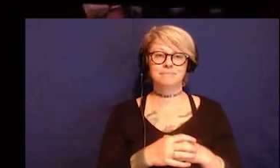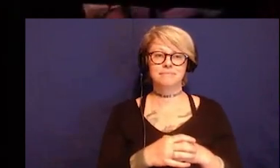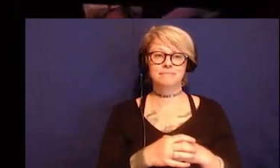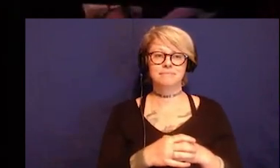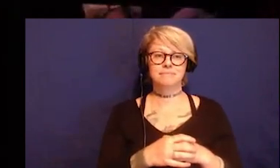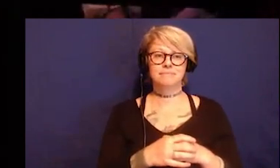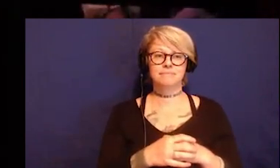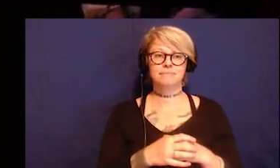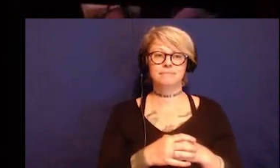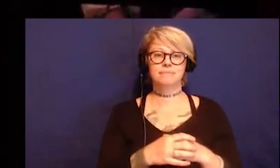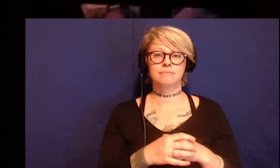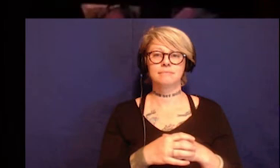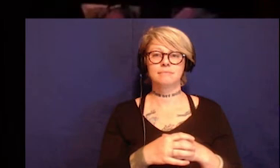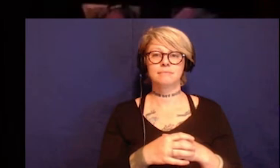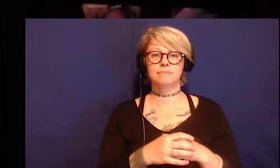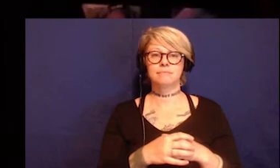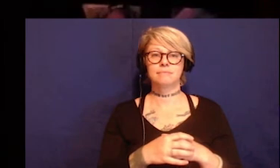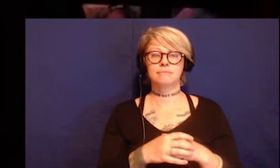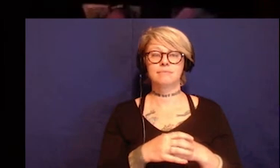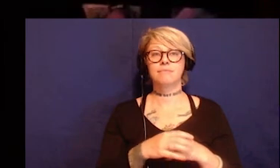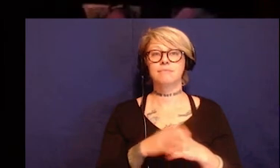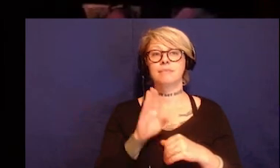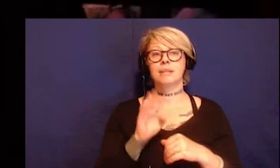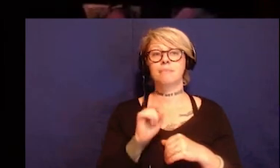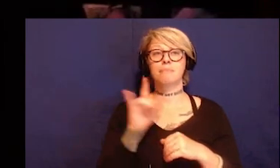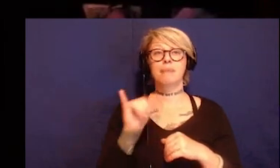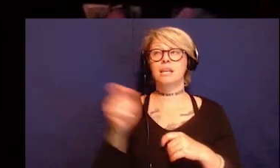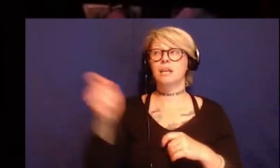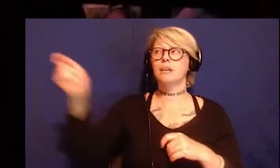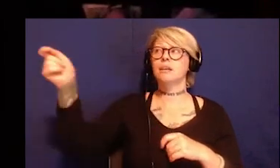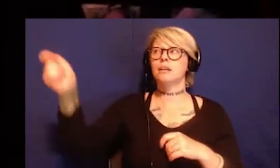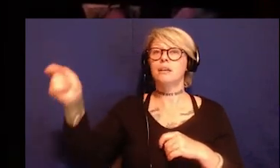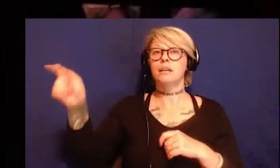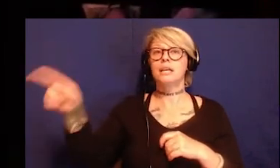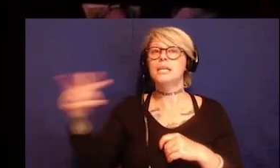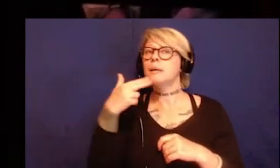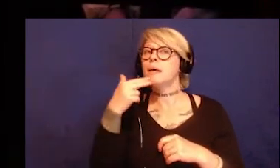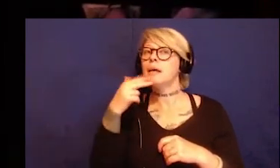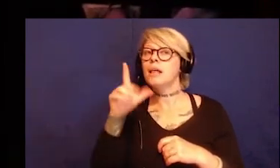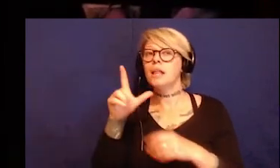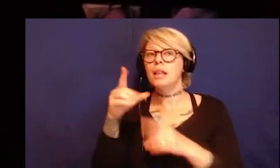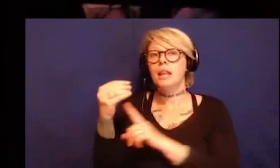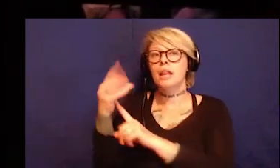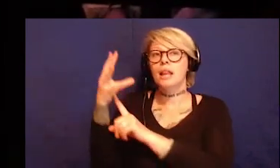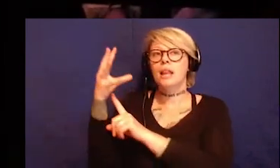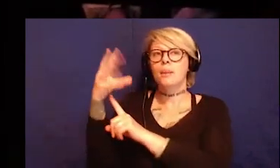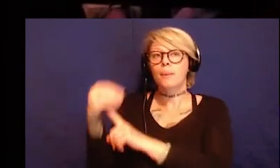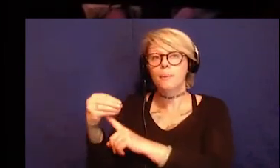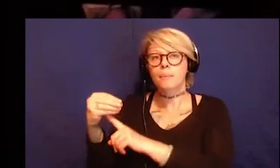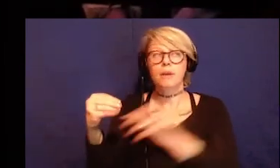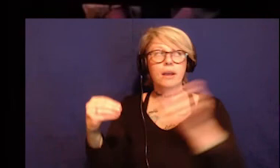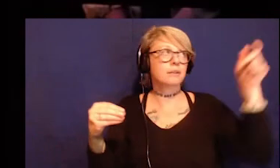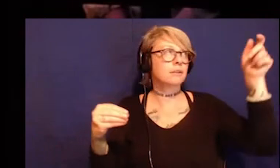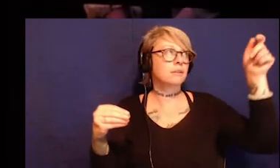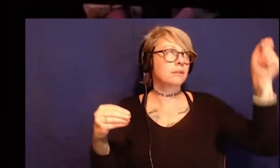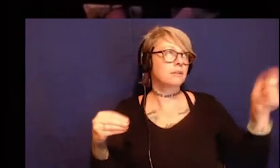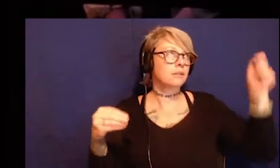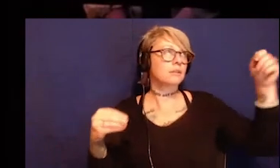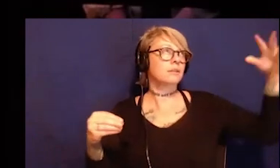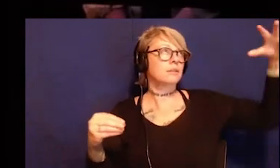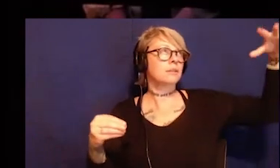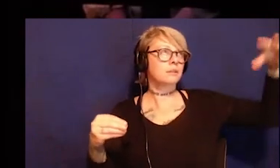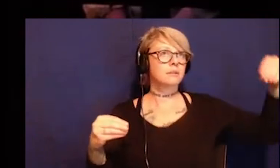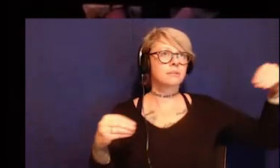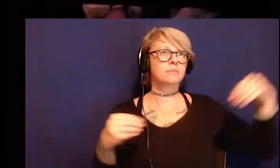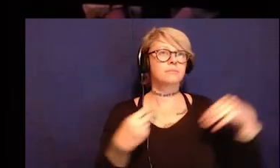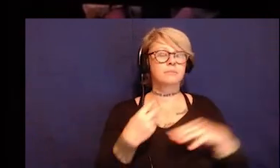Betty crawls over to turn off Charlie's side lamp and then her own. She lays awake in bed staring at the ceiling, then turns over